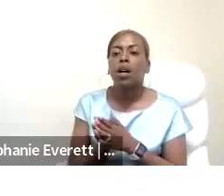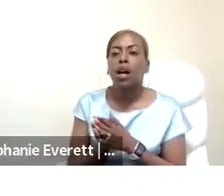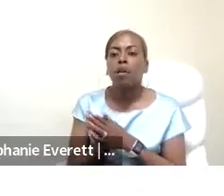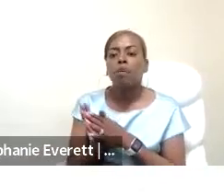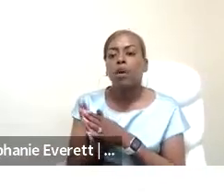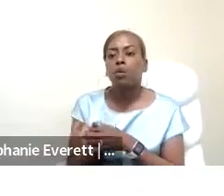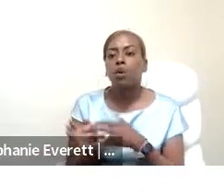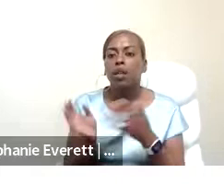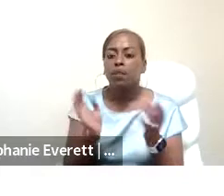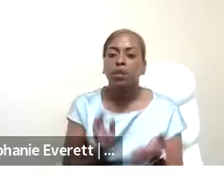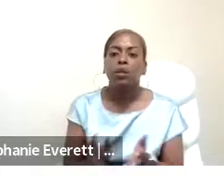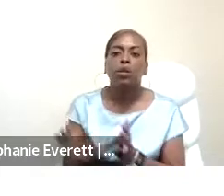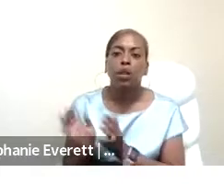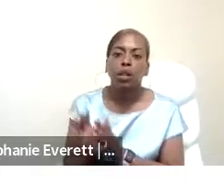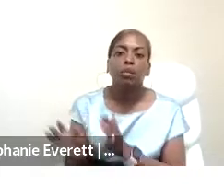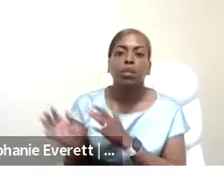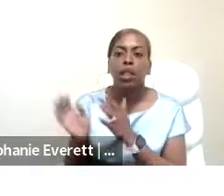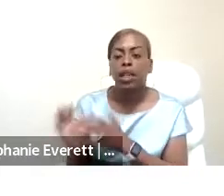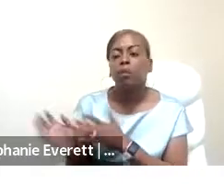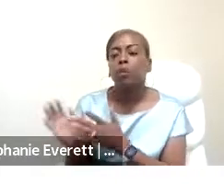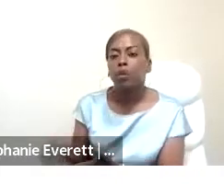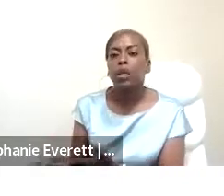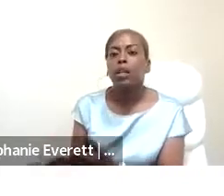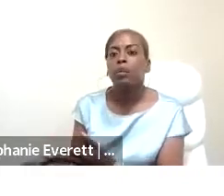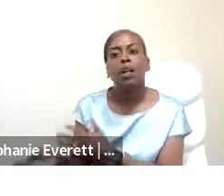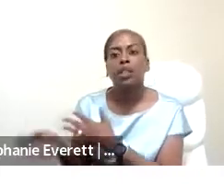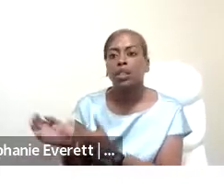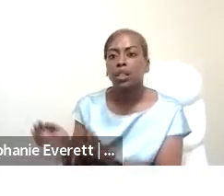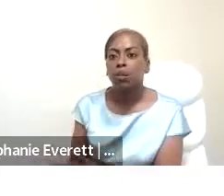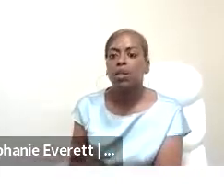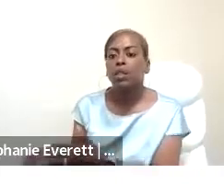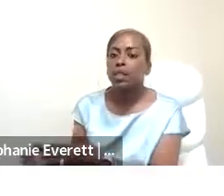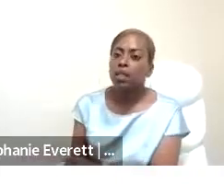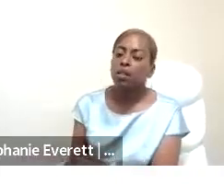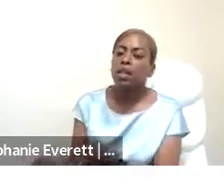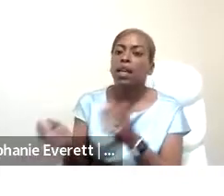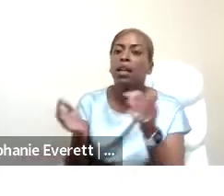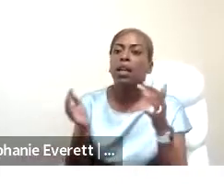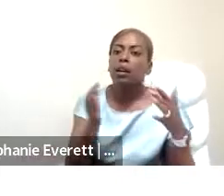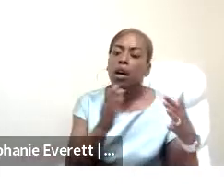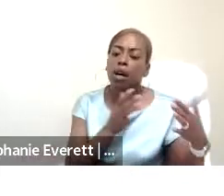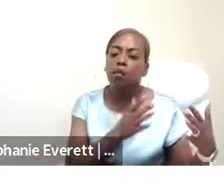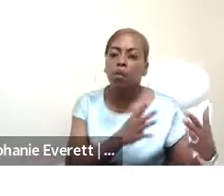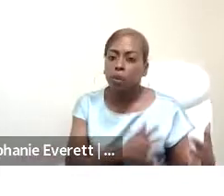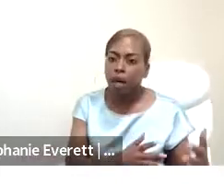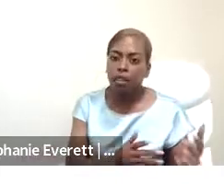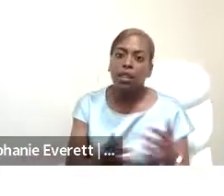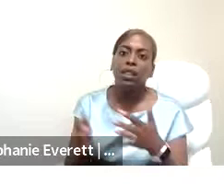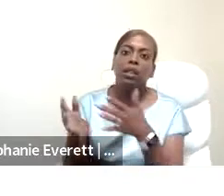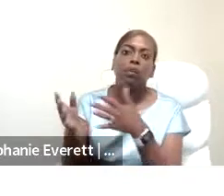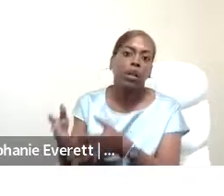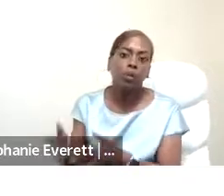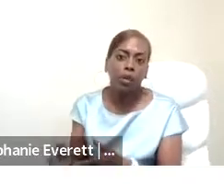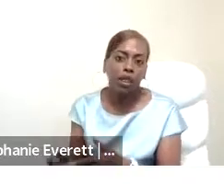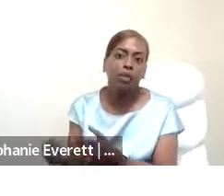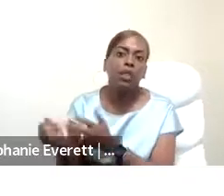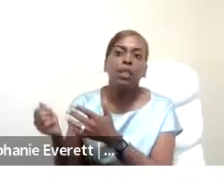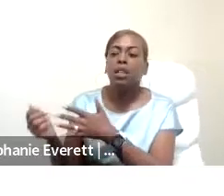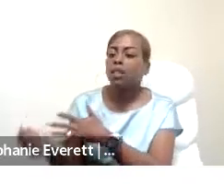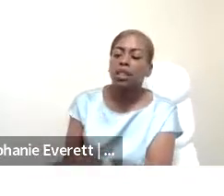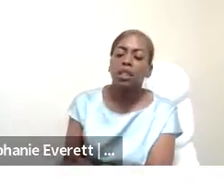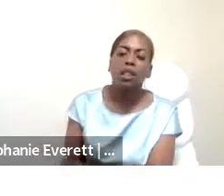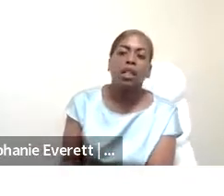ago, but we have to do the work to, again, move beyond the marches. And what does that look like from the policy standpoint,